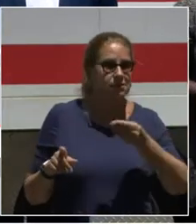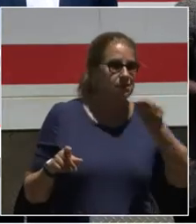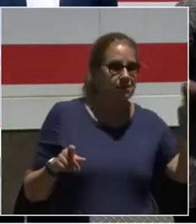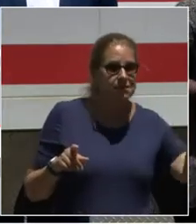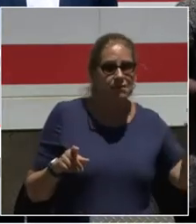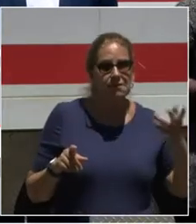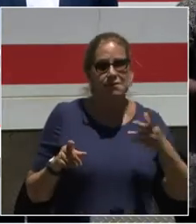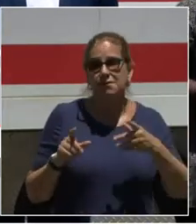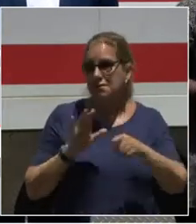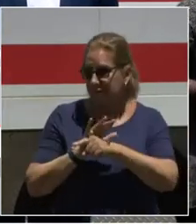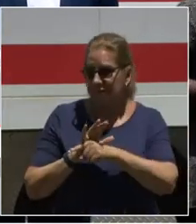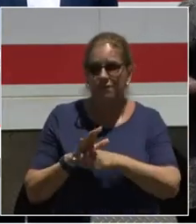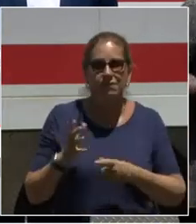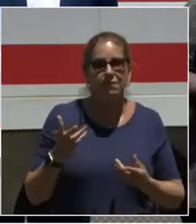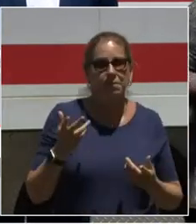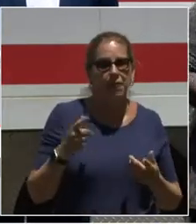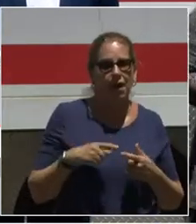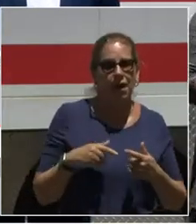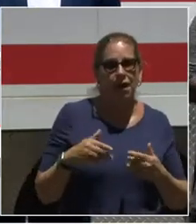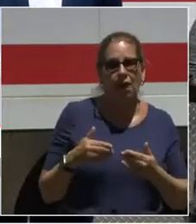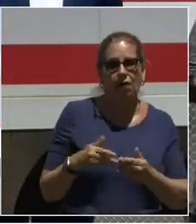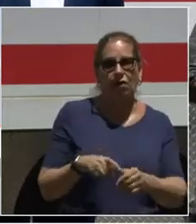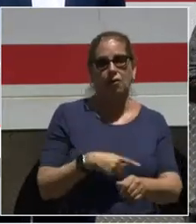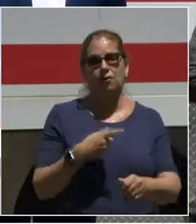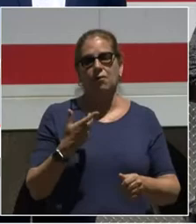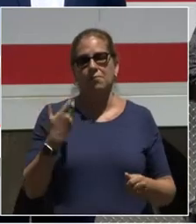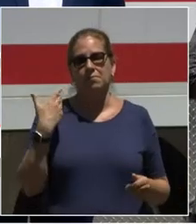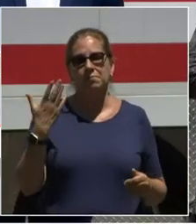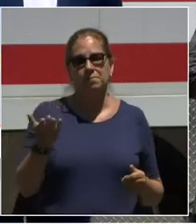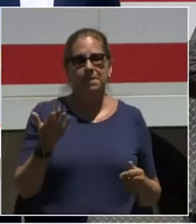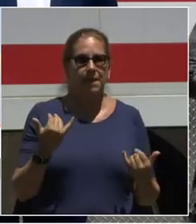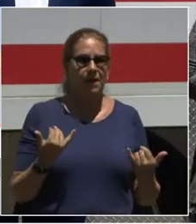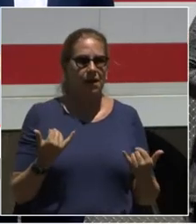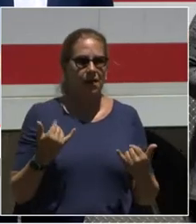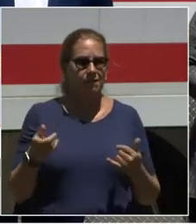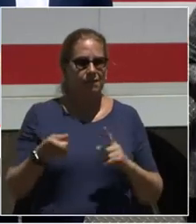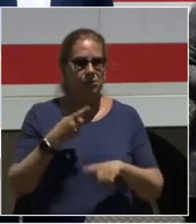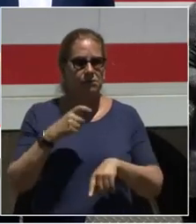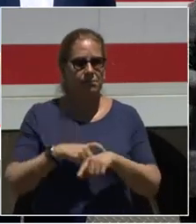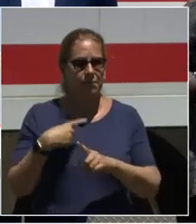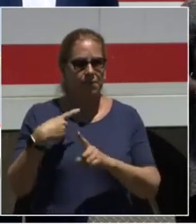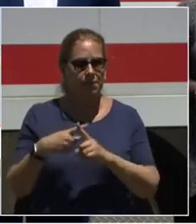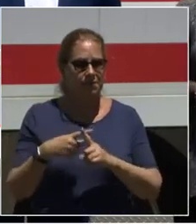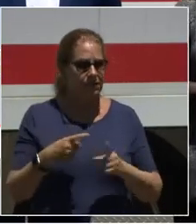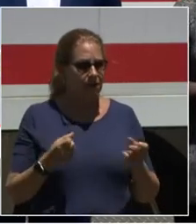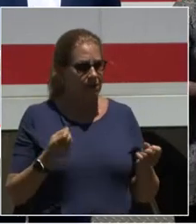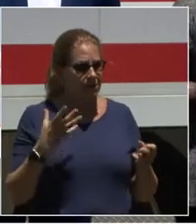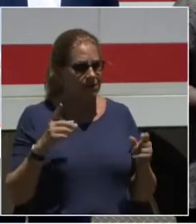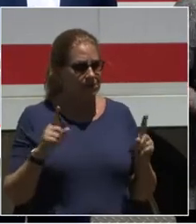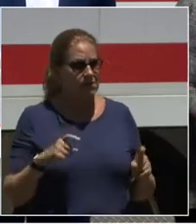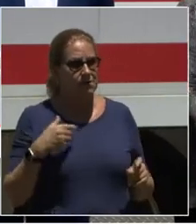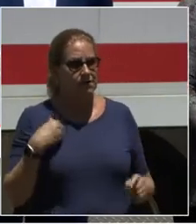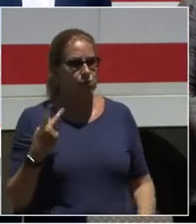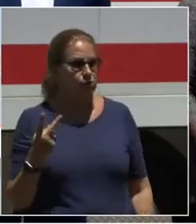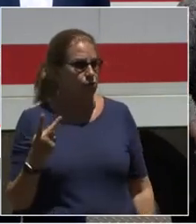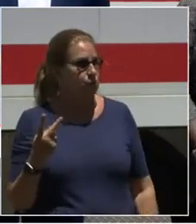in our laboratory which were negative. So this is the first positive we had. How many have you tested? I believe we had 2 others that we tested. Thank